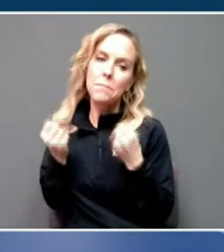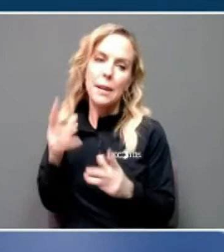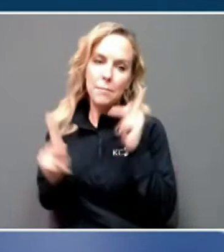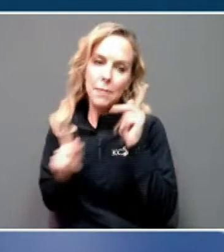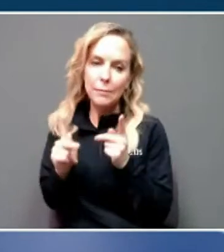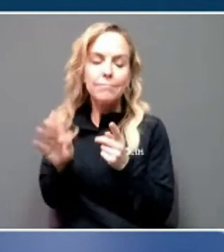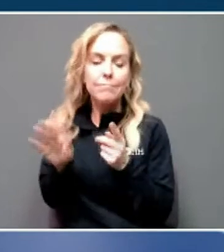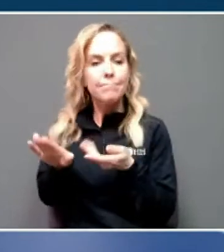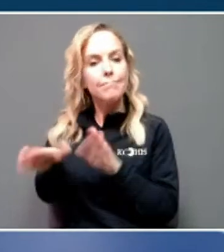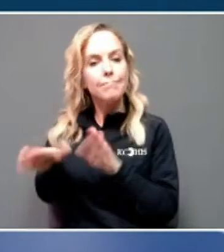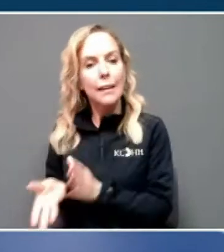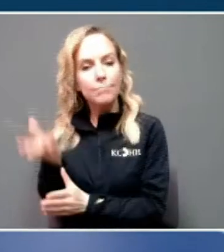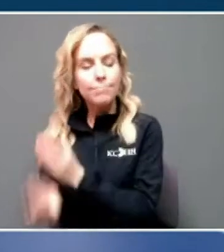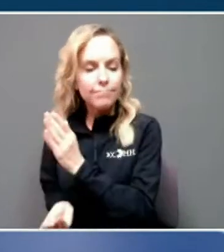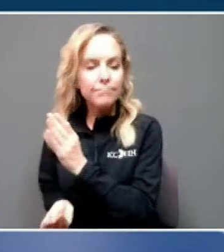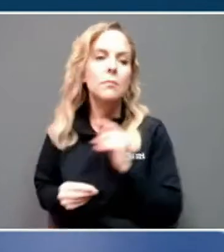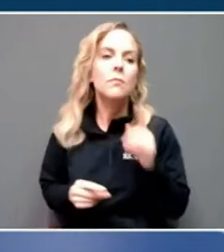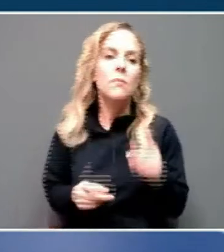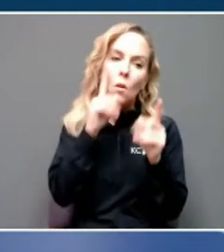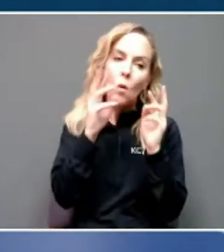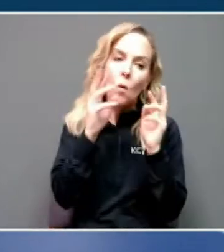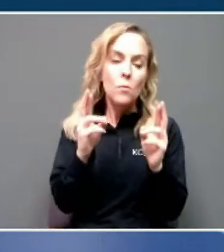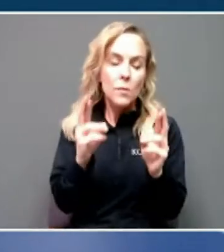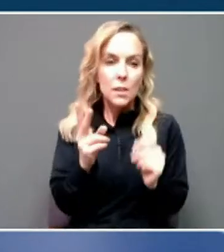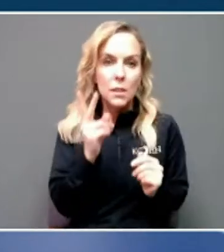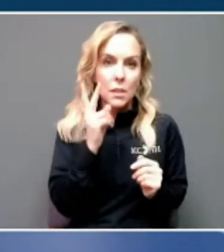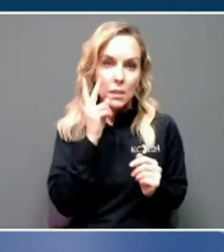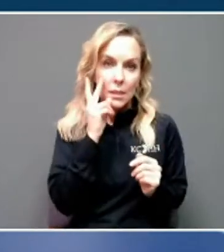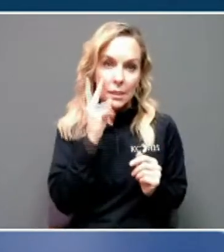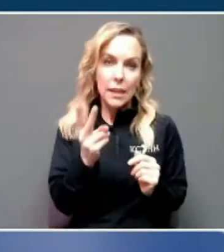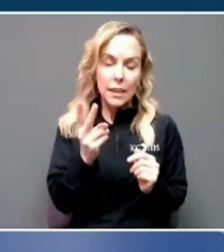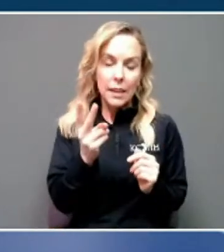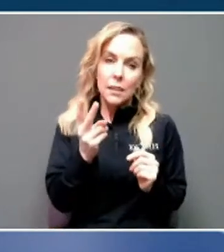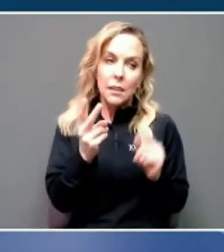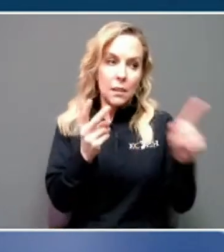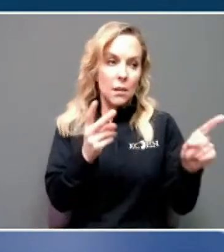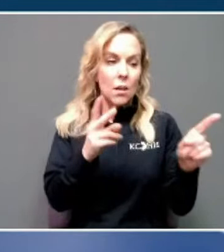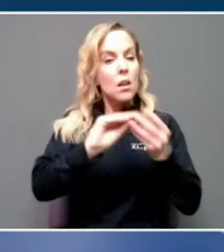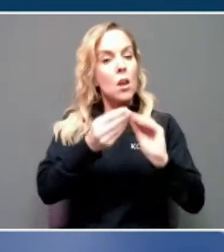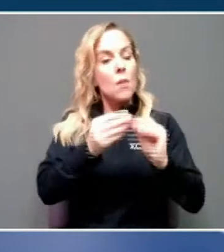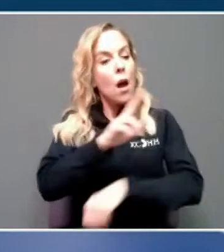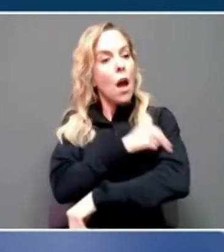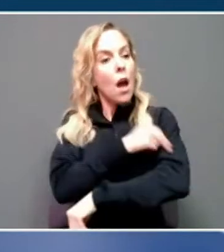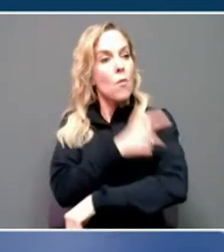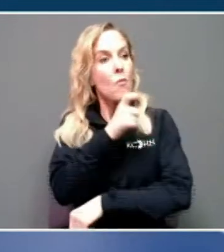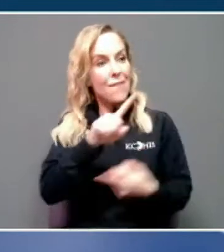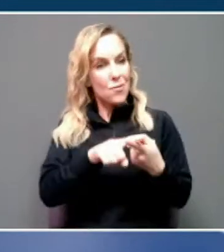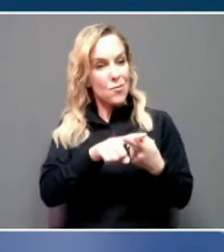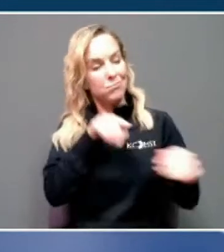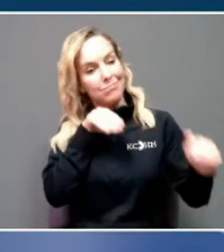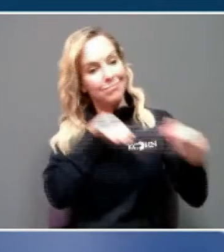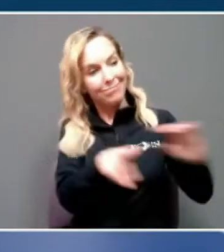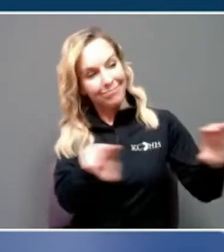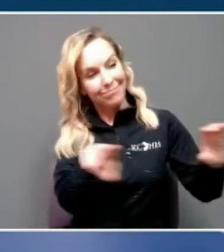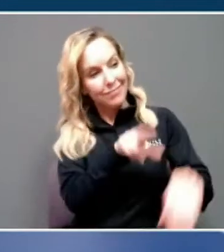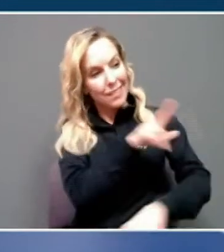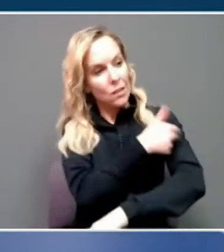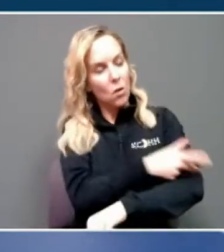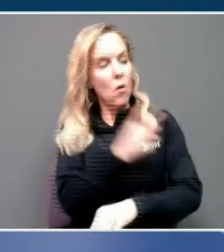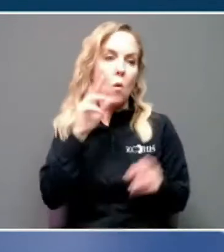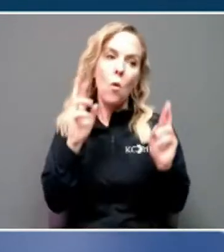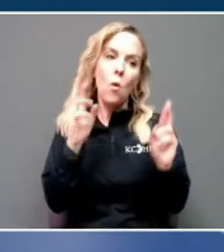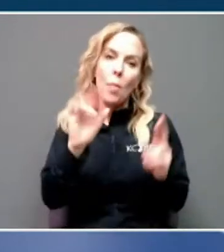that we'll start to see a downward trend in hospitalizations. The small tick you see at the end, we